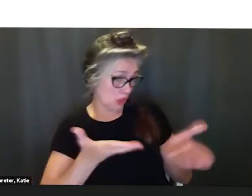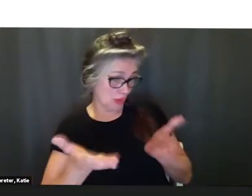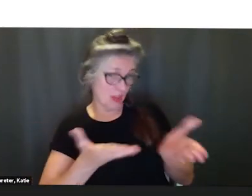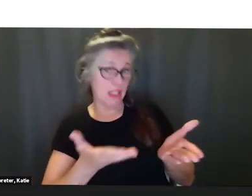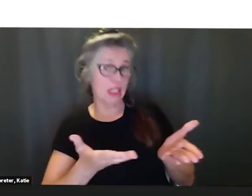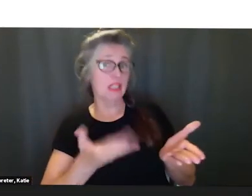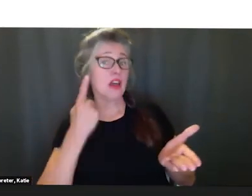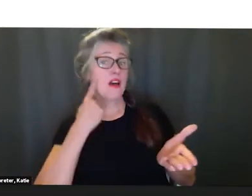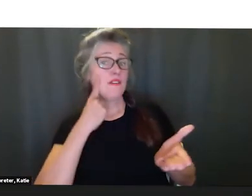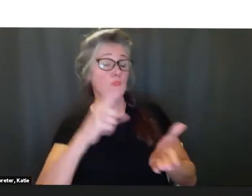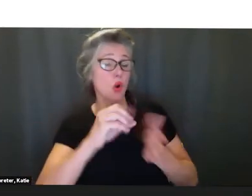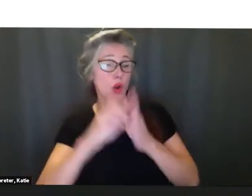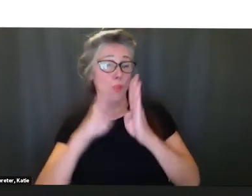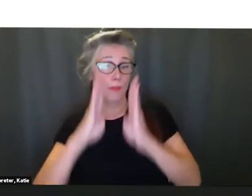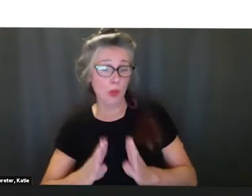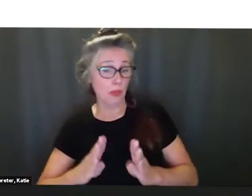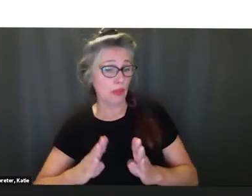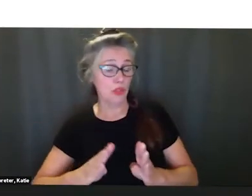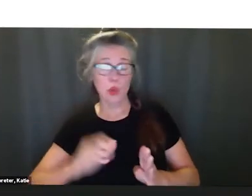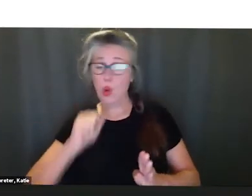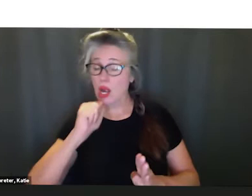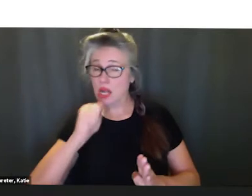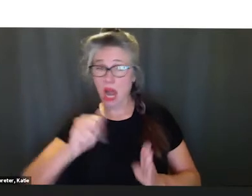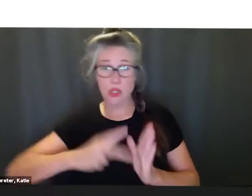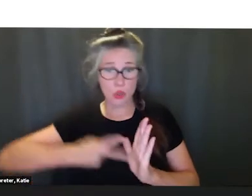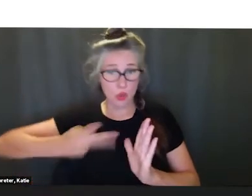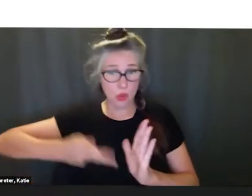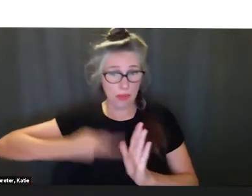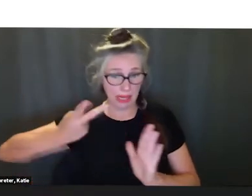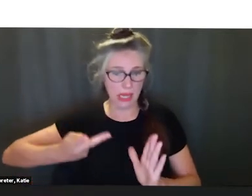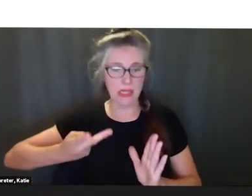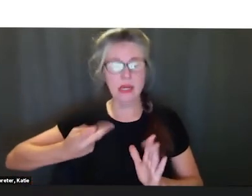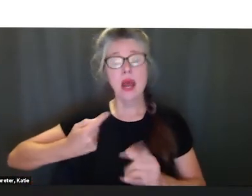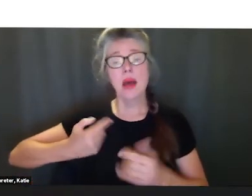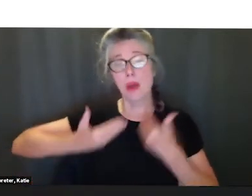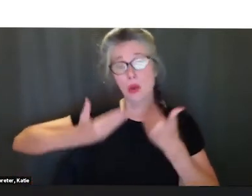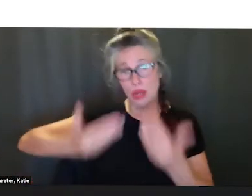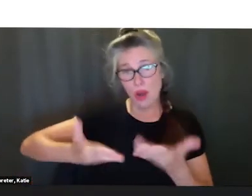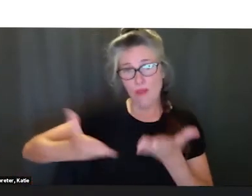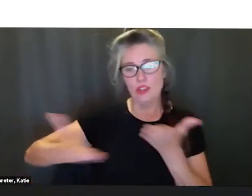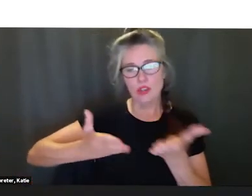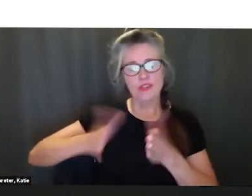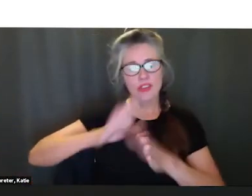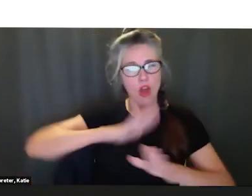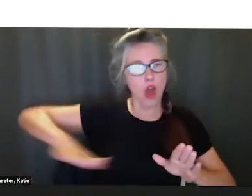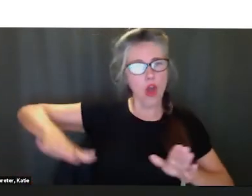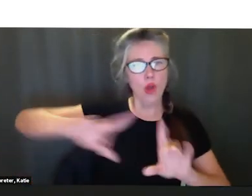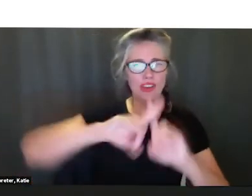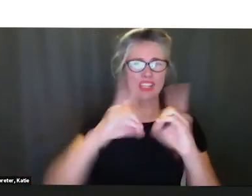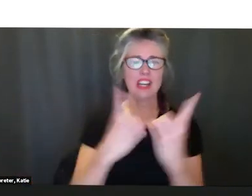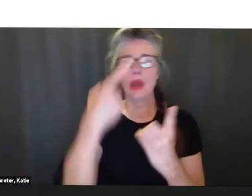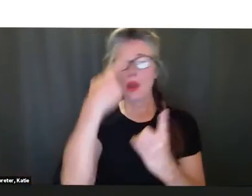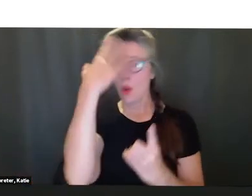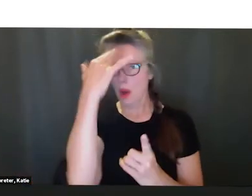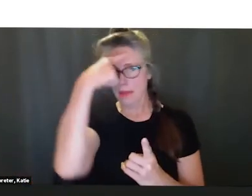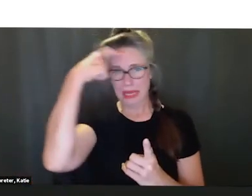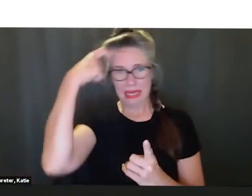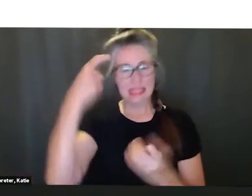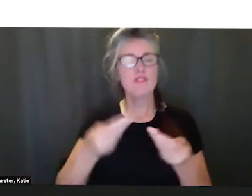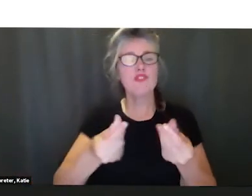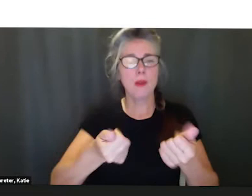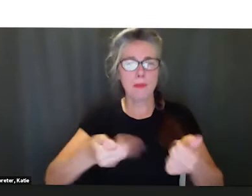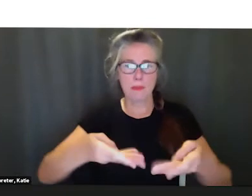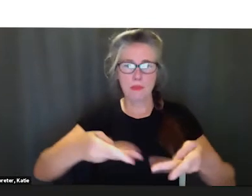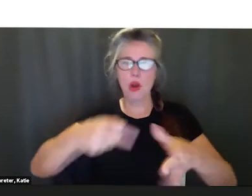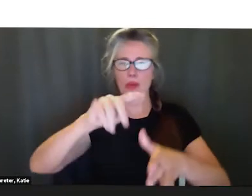unduplicated pupils, but we also offer those services district-wide because it's from our property taxes. That's is that right? absolutely